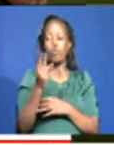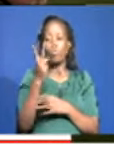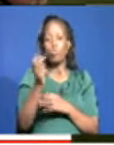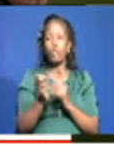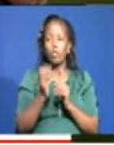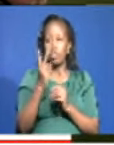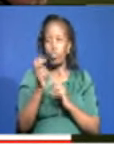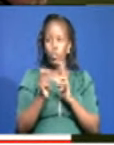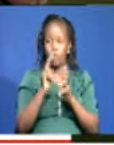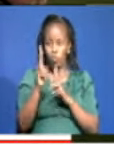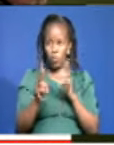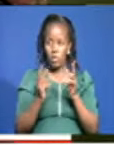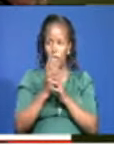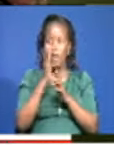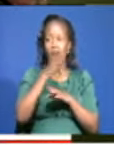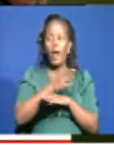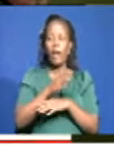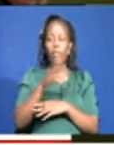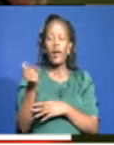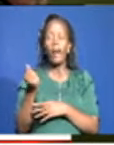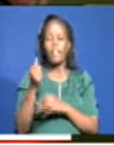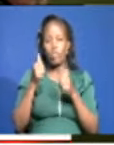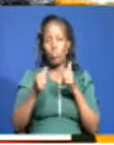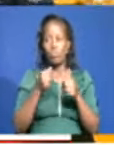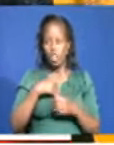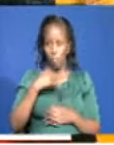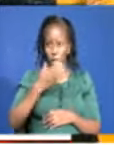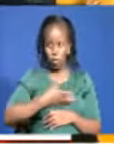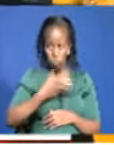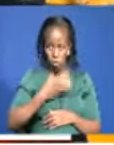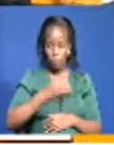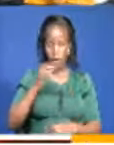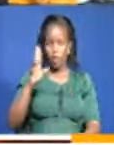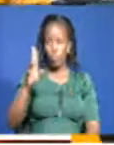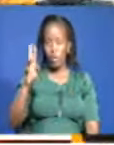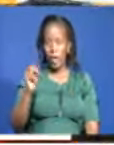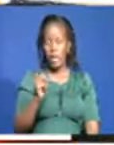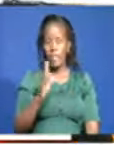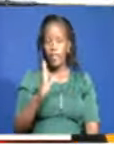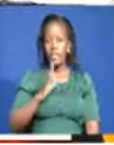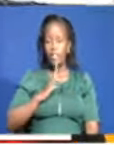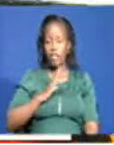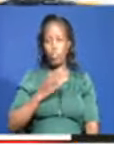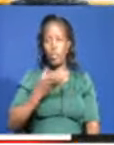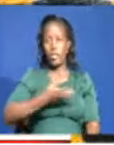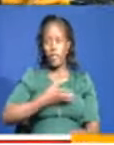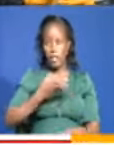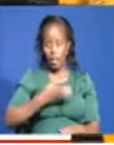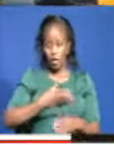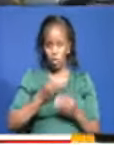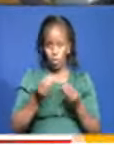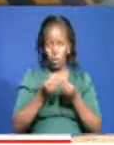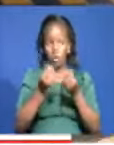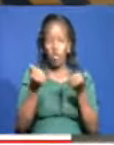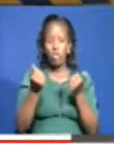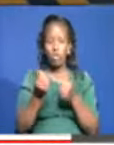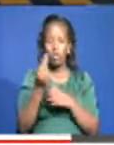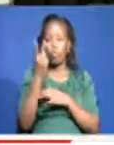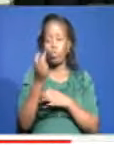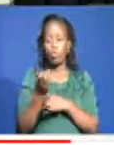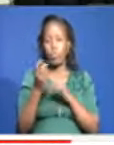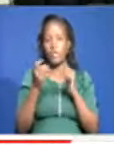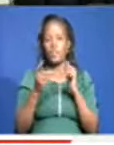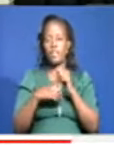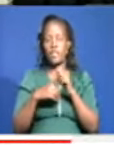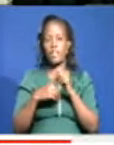African Union and mandated by the United Nations Security Council, AU Peace and Security Council Resolution 2068 of